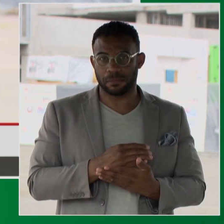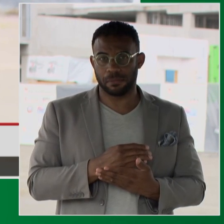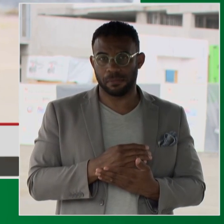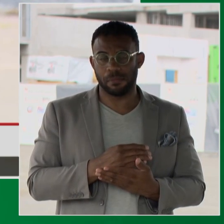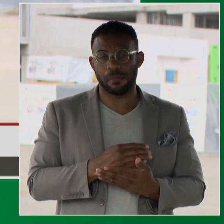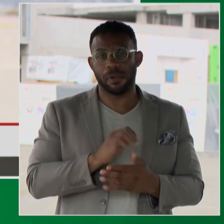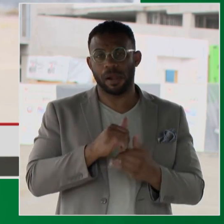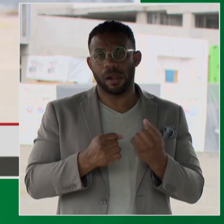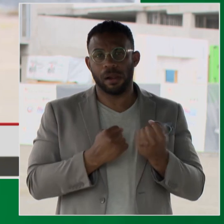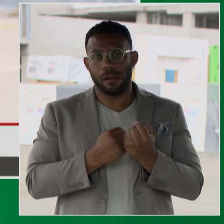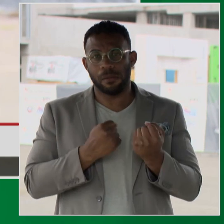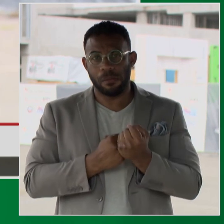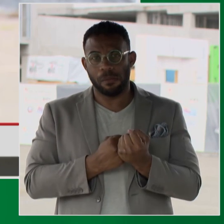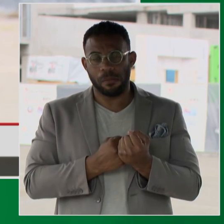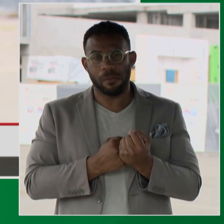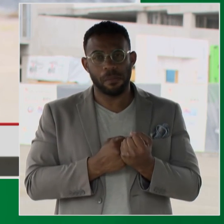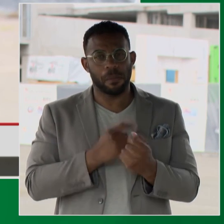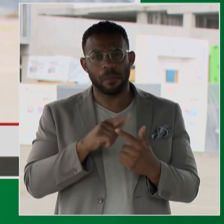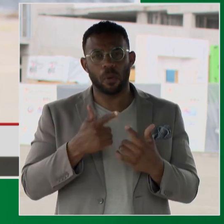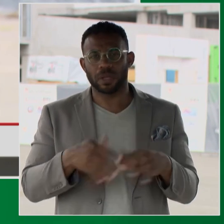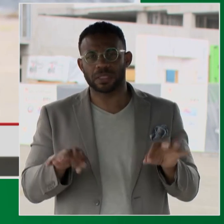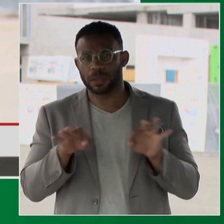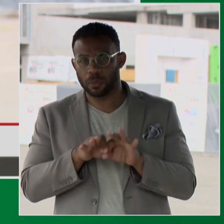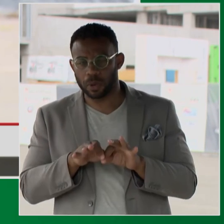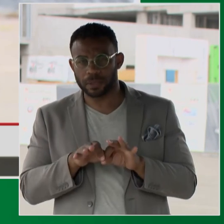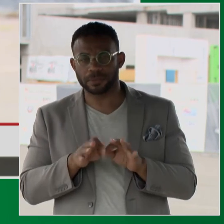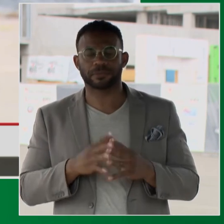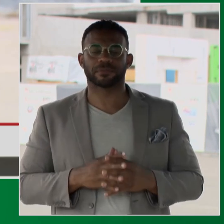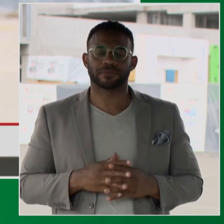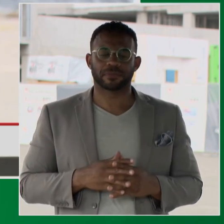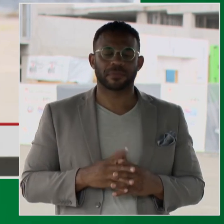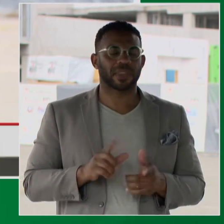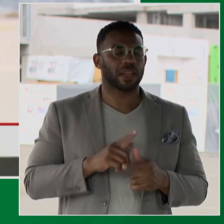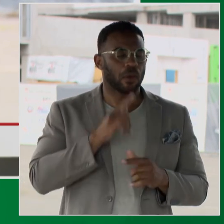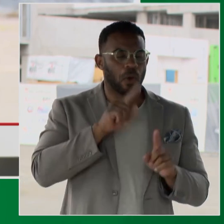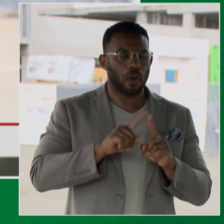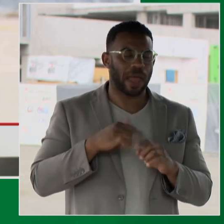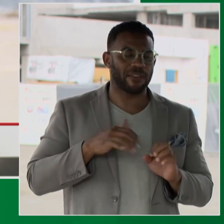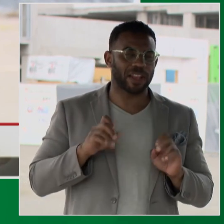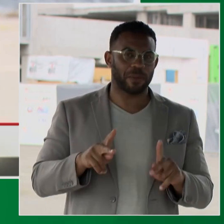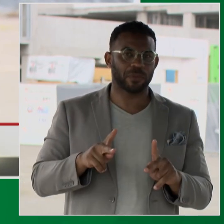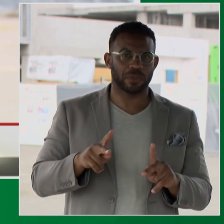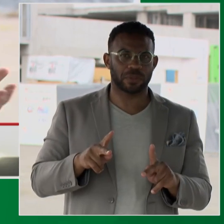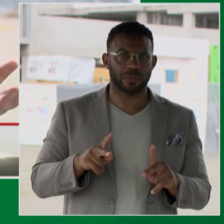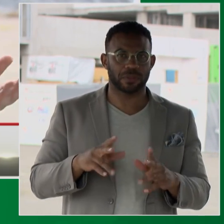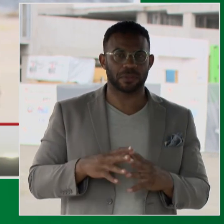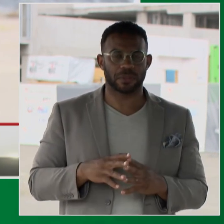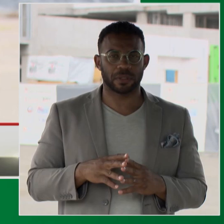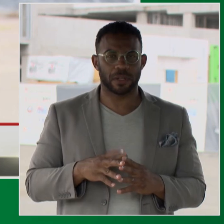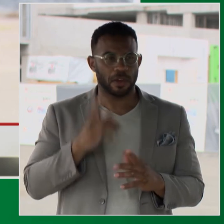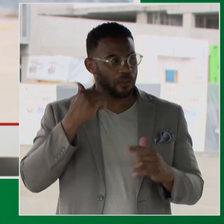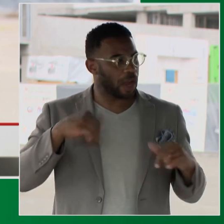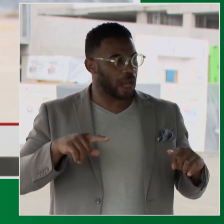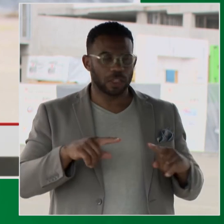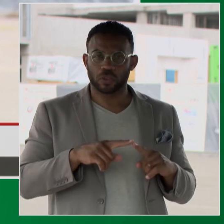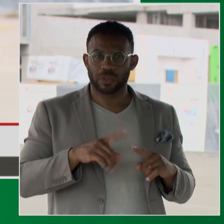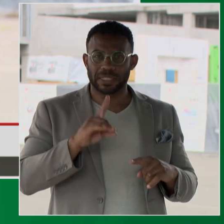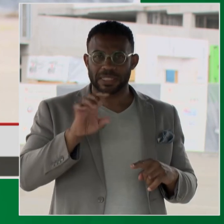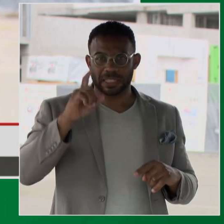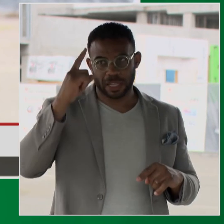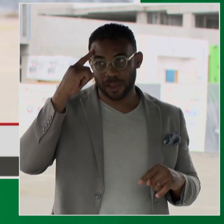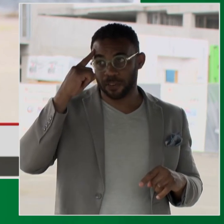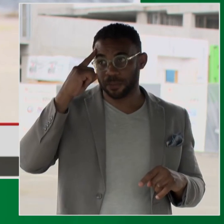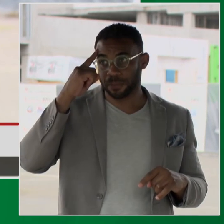other stakeholders to talk about what's important to them. And then we'll also have an opportunity for us, for DC